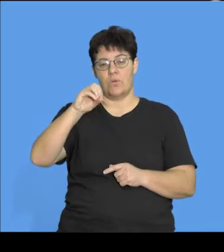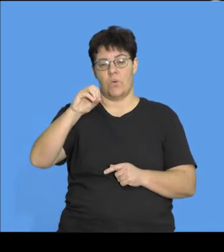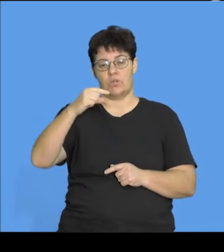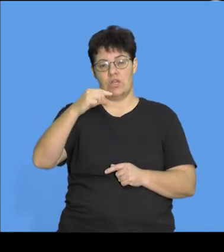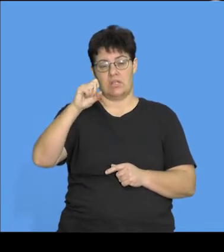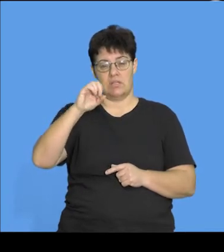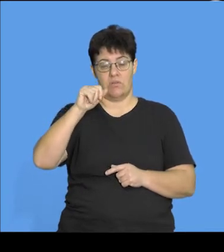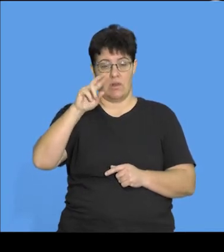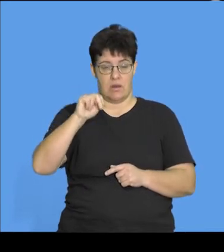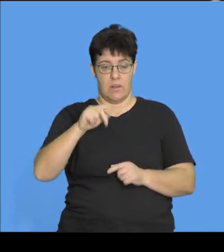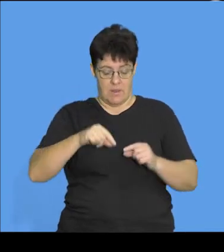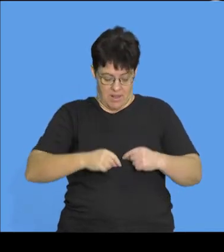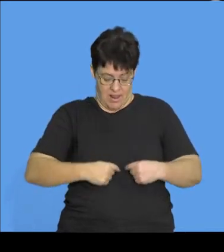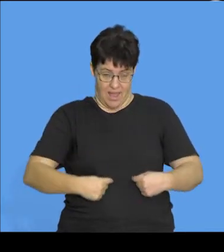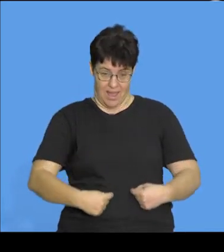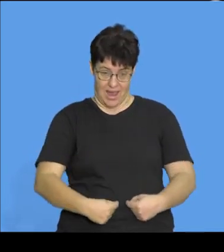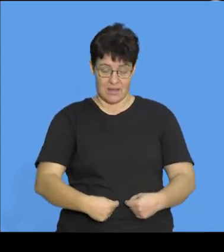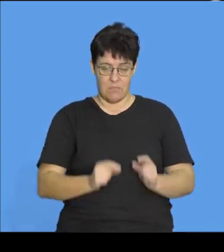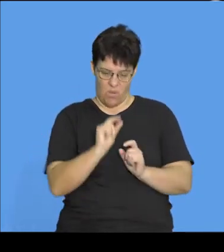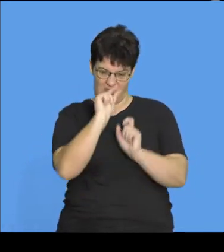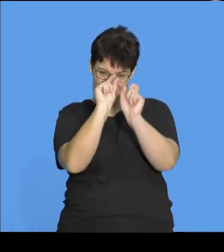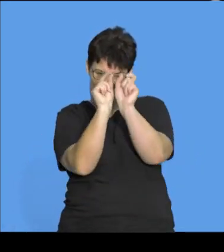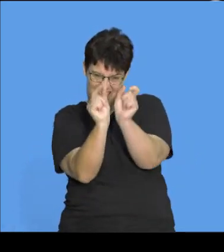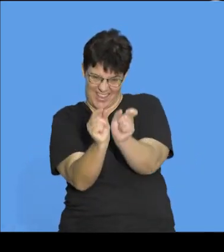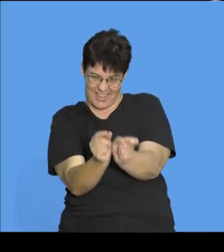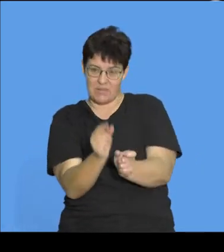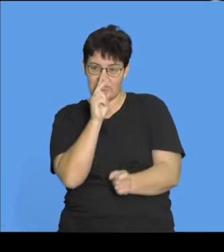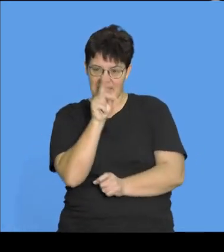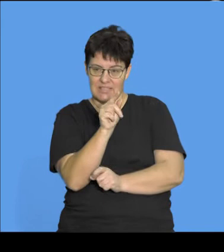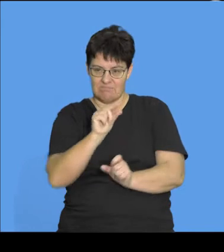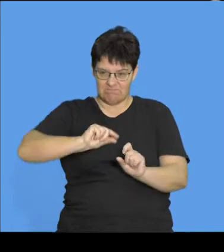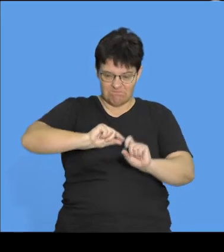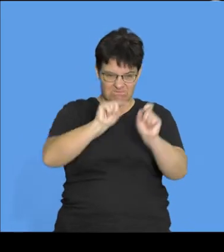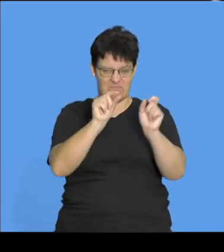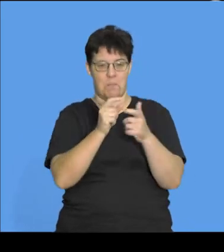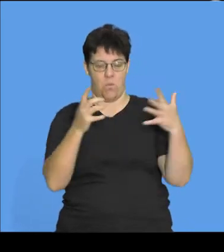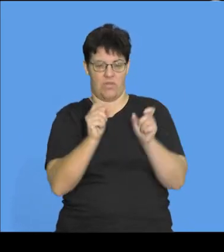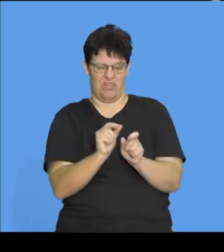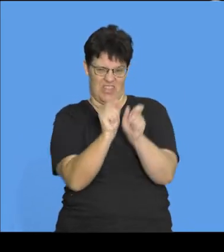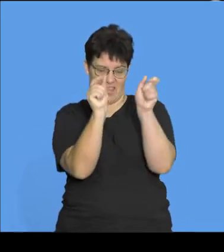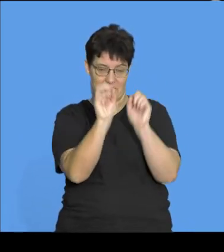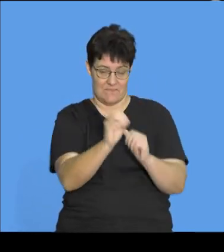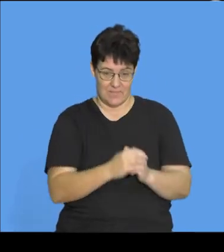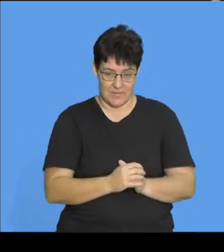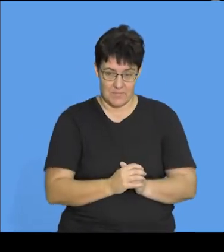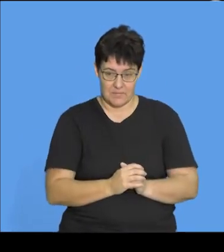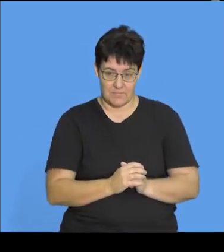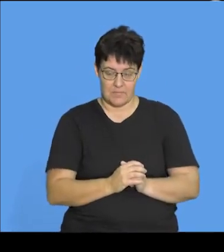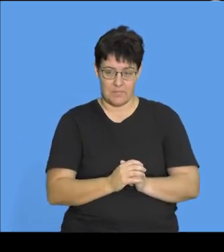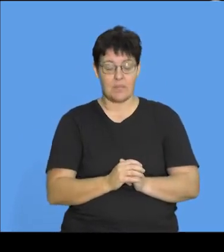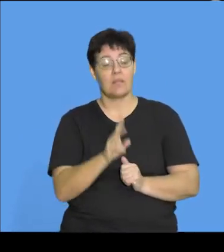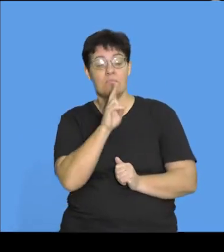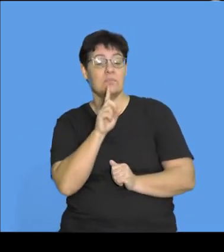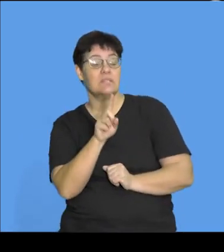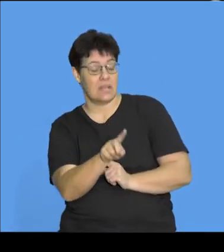the endometrial lining. And here we clearly see the thickening of the endometrium. And we mentioned that if